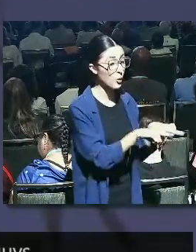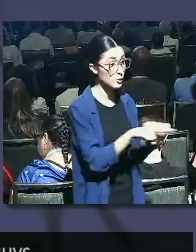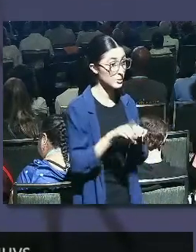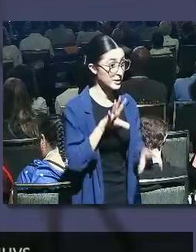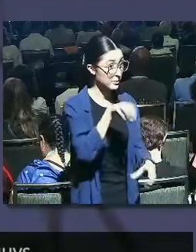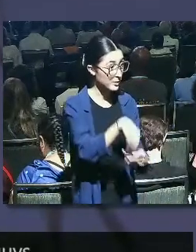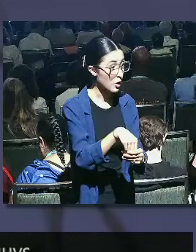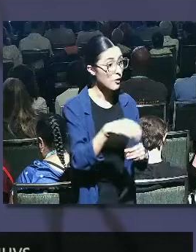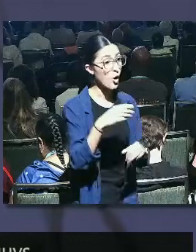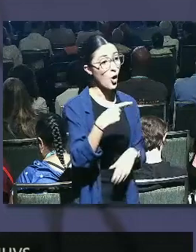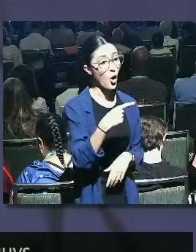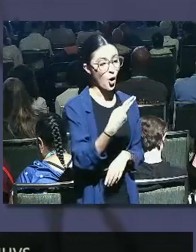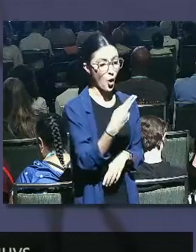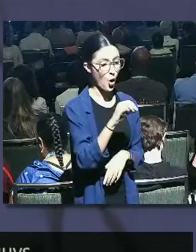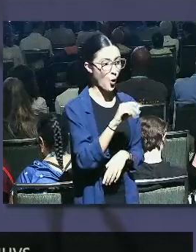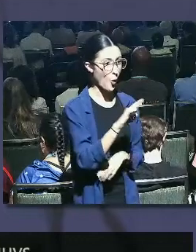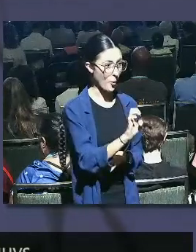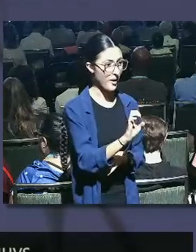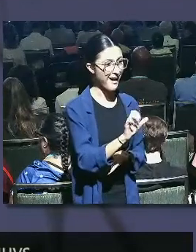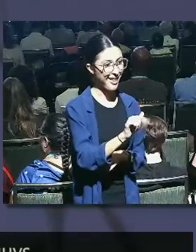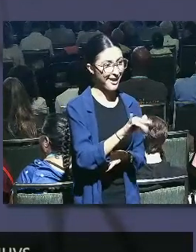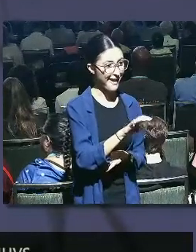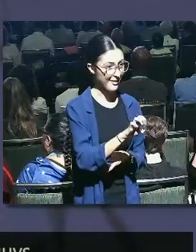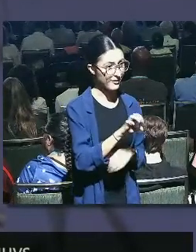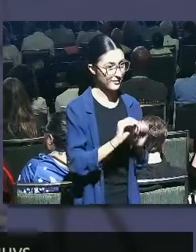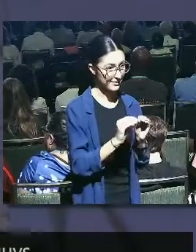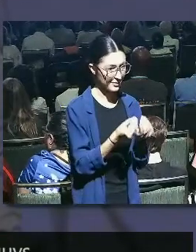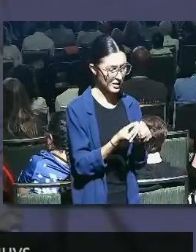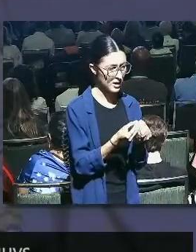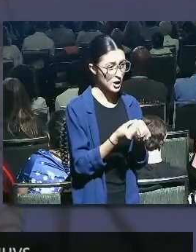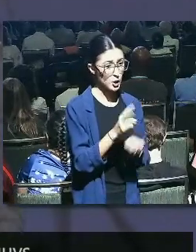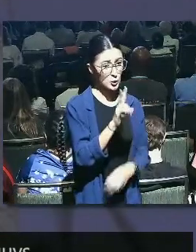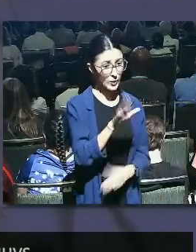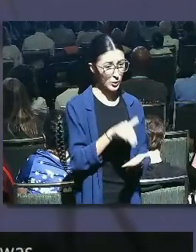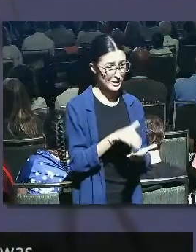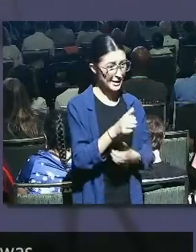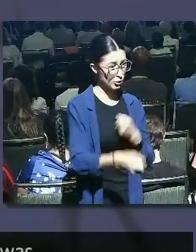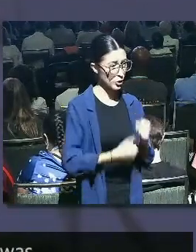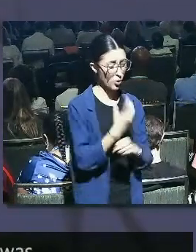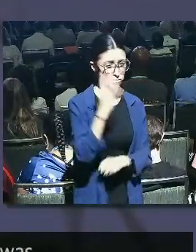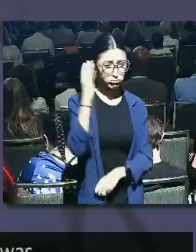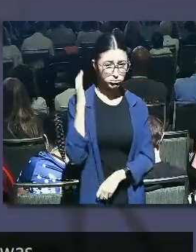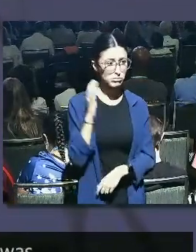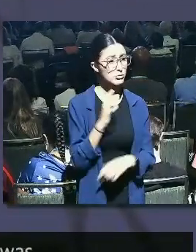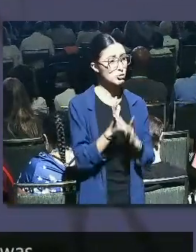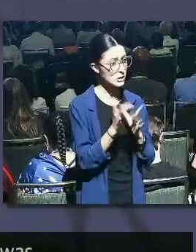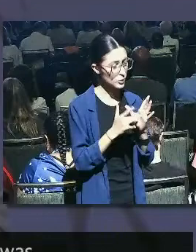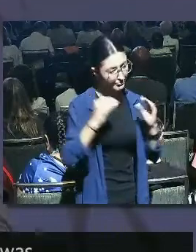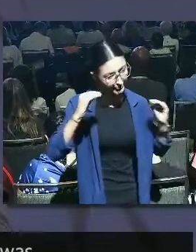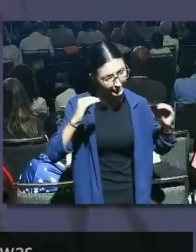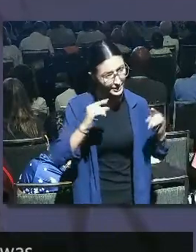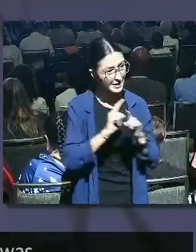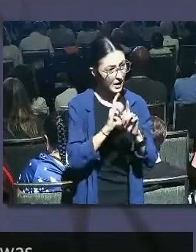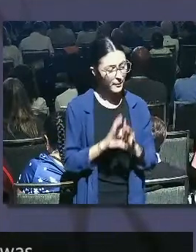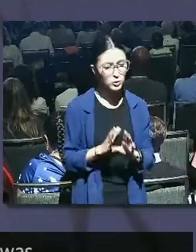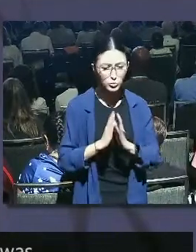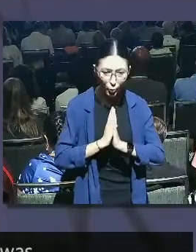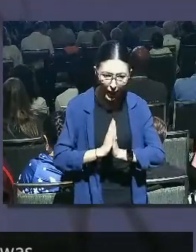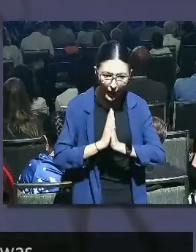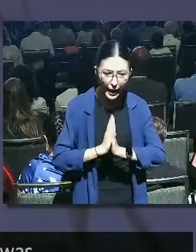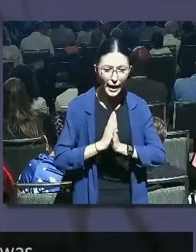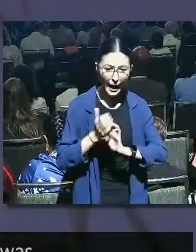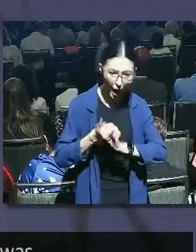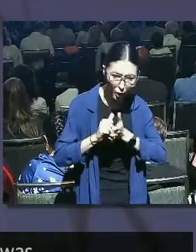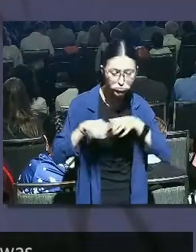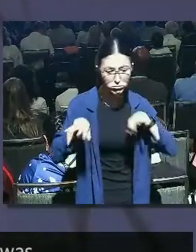Worldwide. 2,000 years ago, Jesus was teaching his disciples how to pray. And he told them, the prayer started like